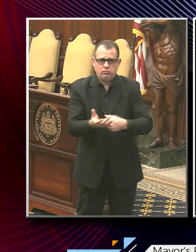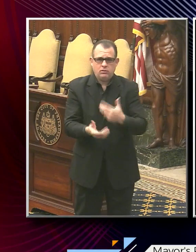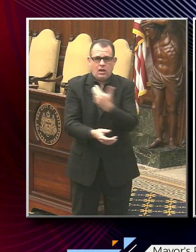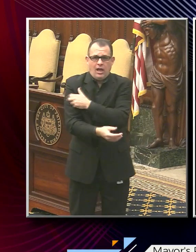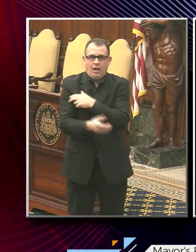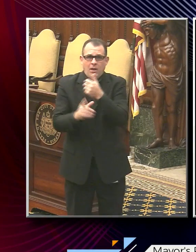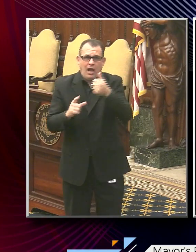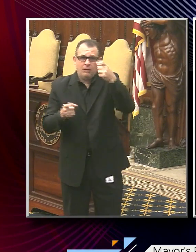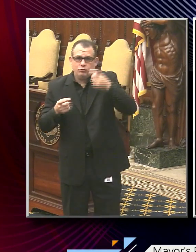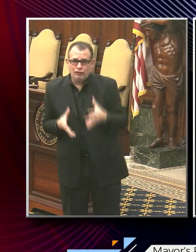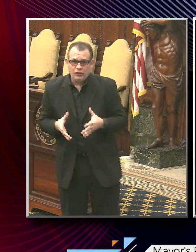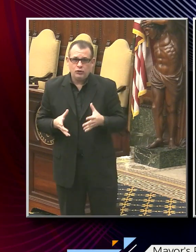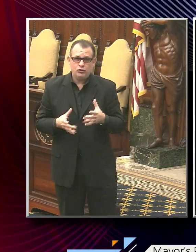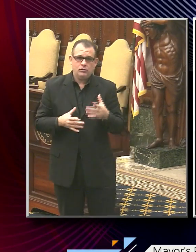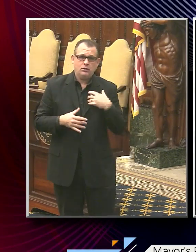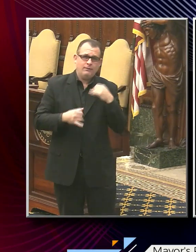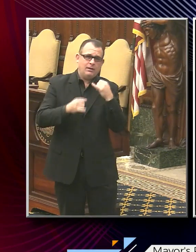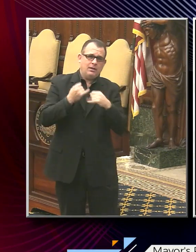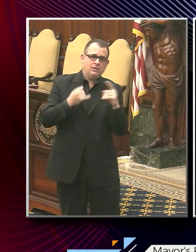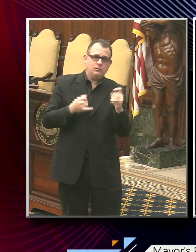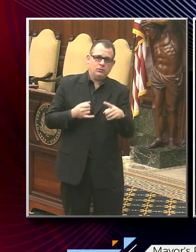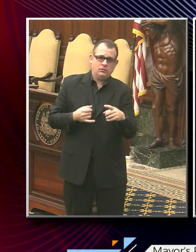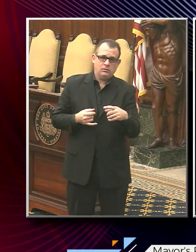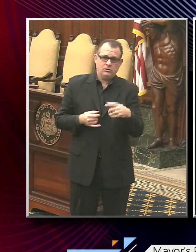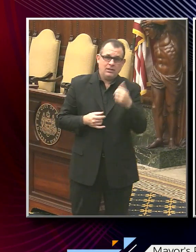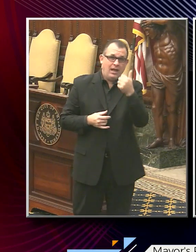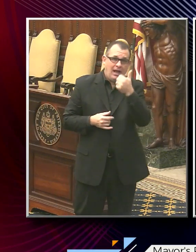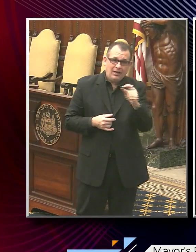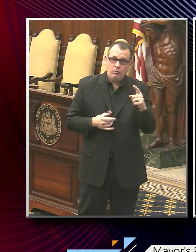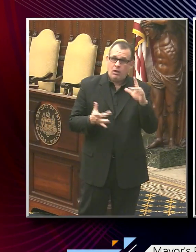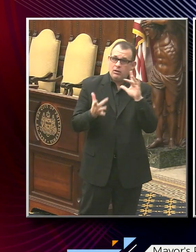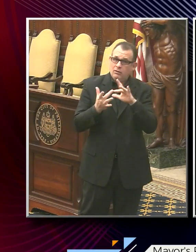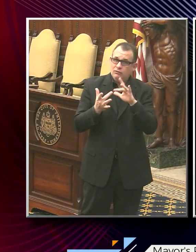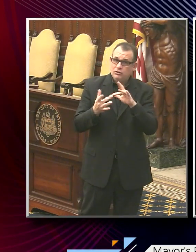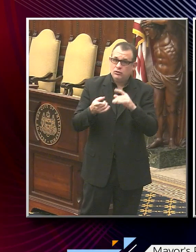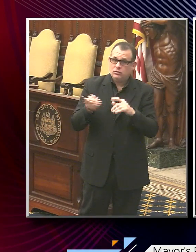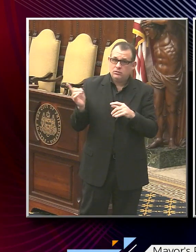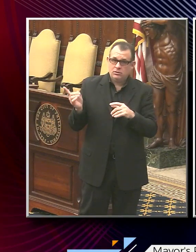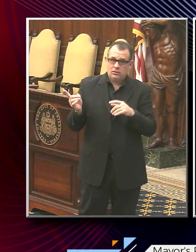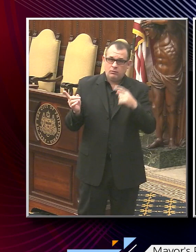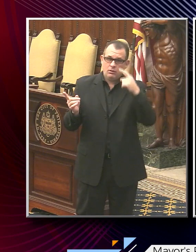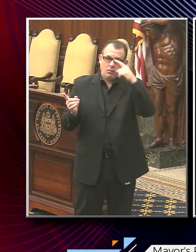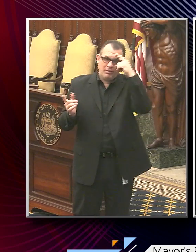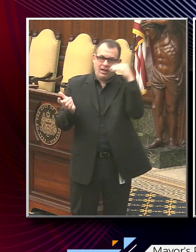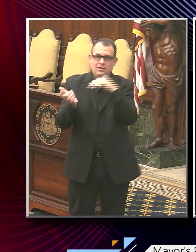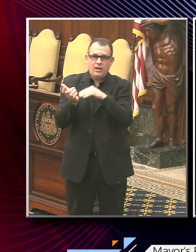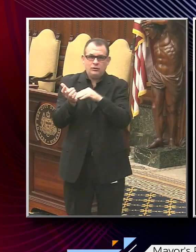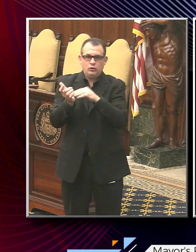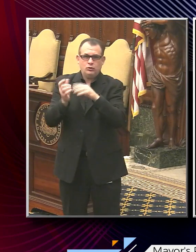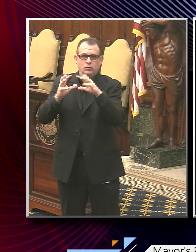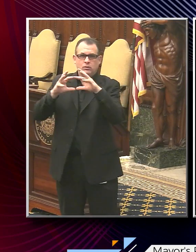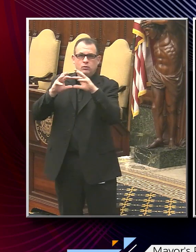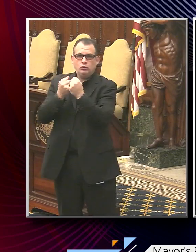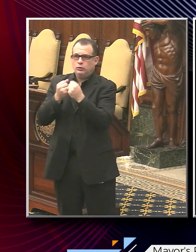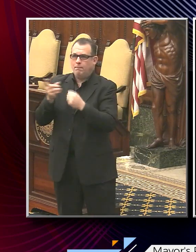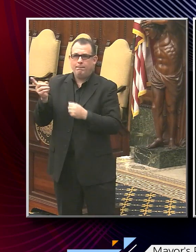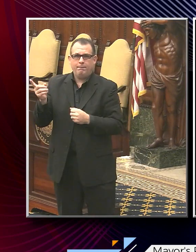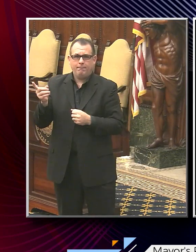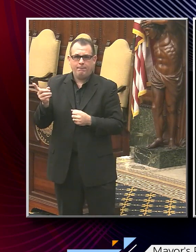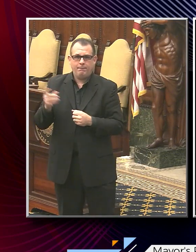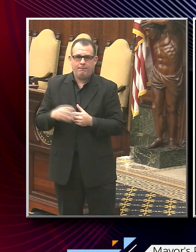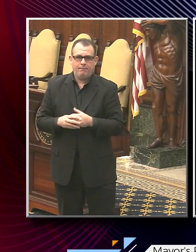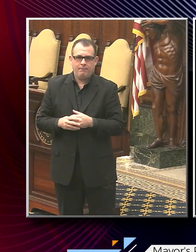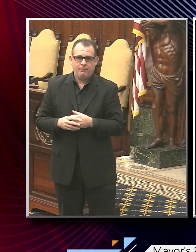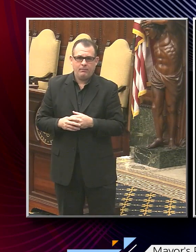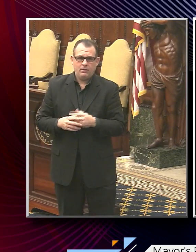And one last question, did anyone reach out to the Black Doctors Consortium? I know that on this new app called Clubhouse, there's